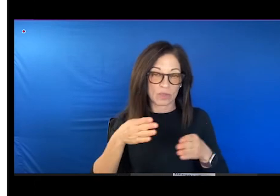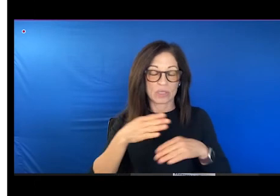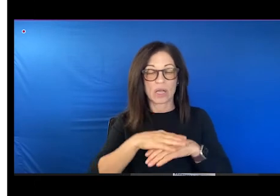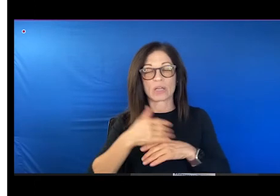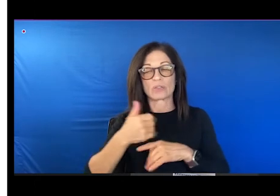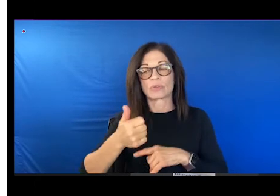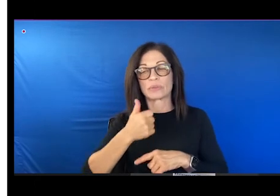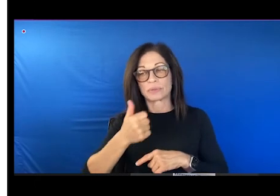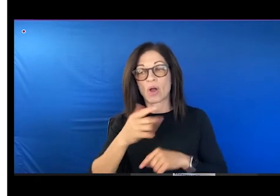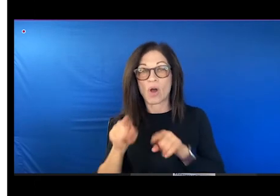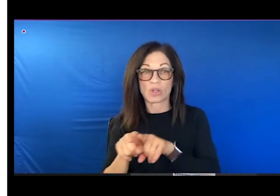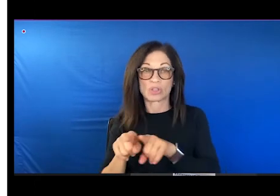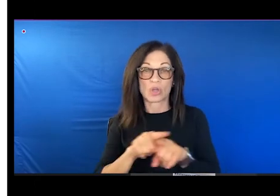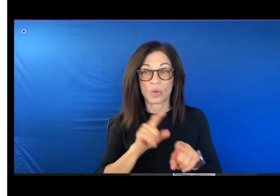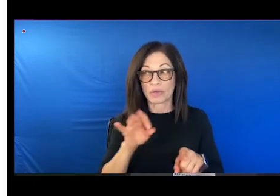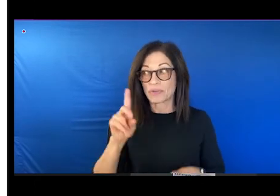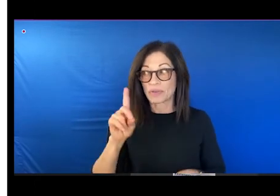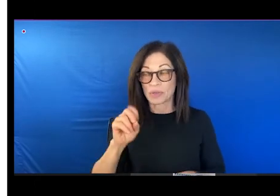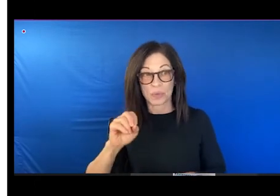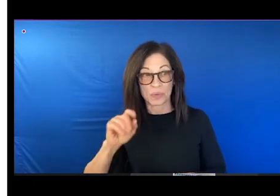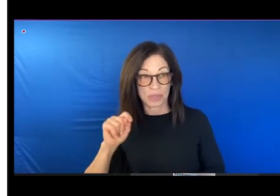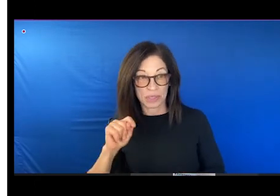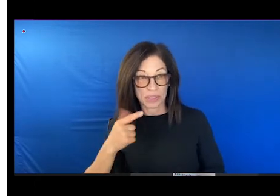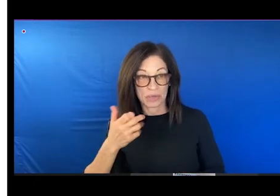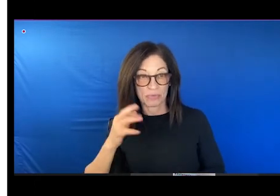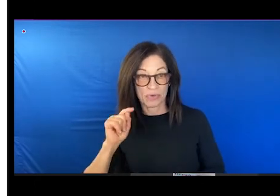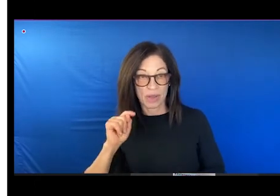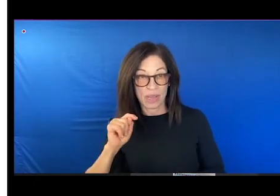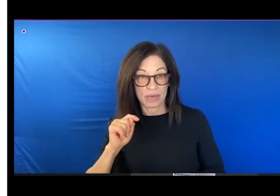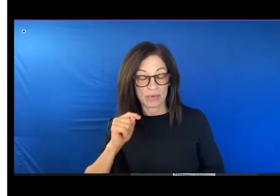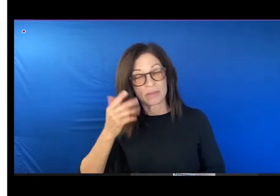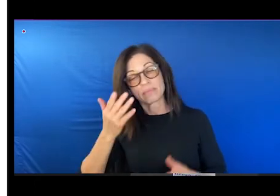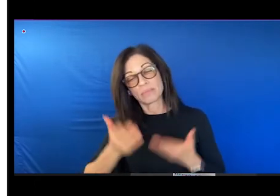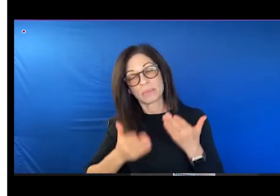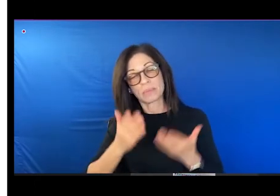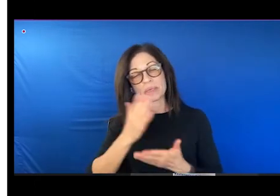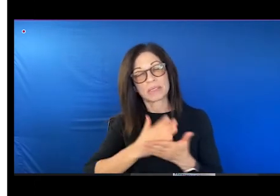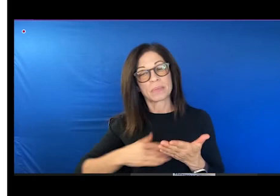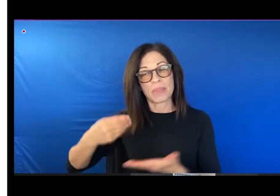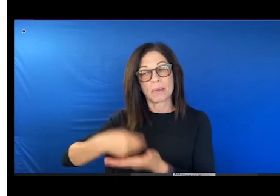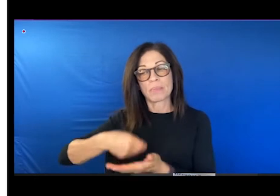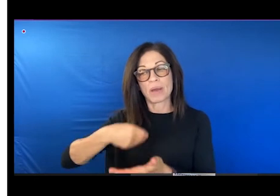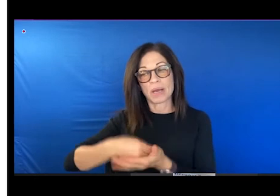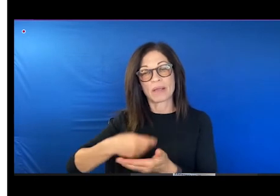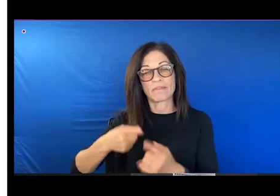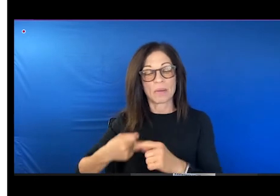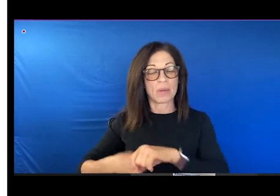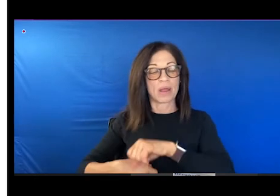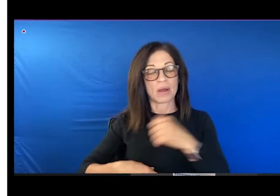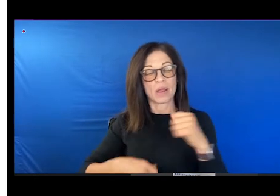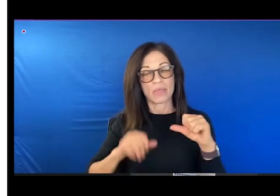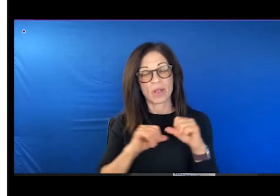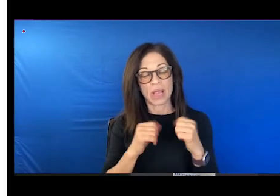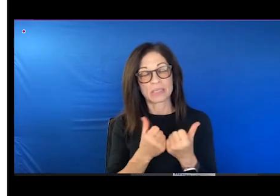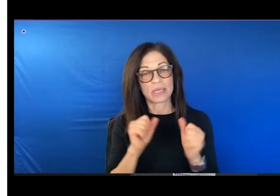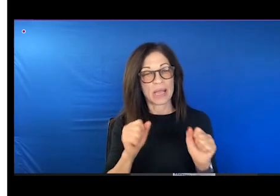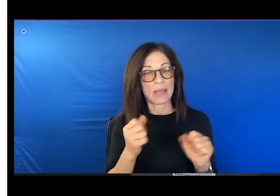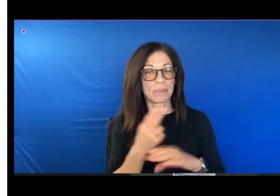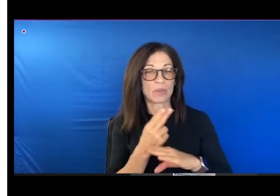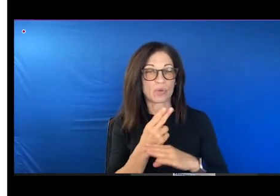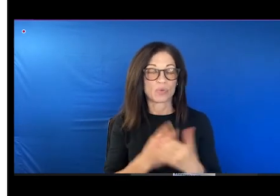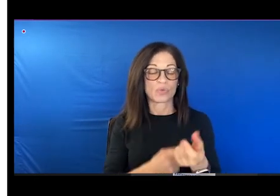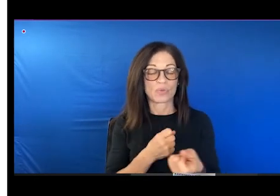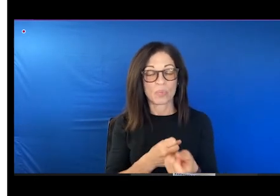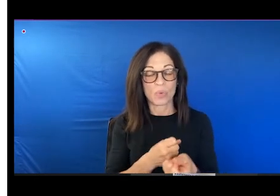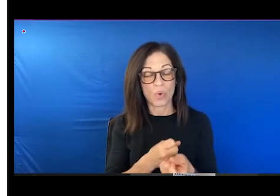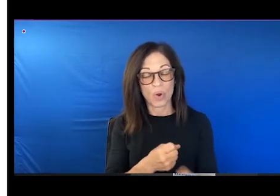if you're focusing on transportation. And conversely, if there's a DOT grant, perhaps some of those funds from another